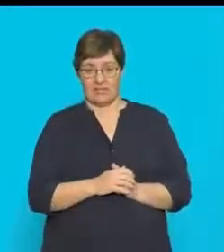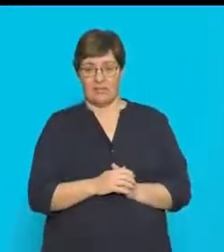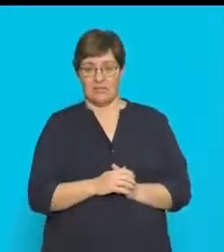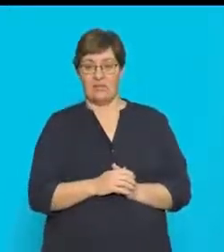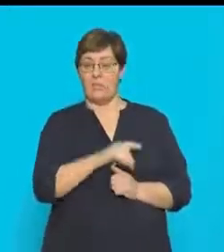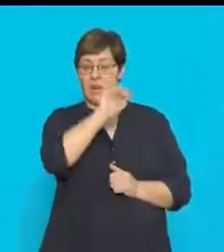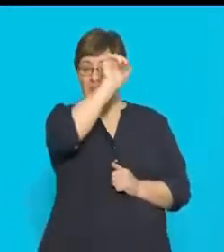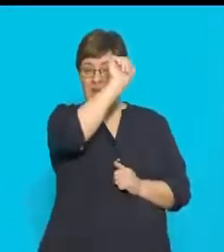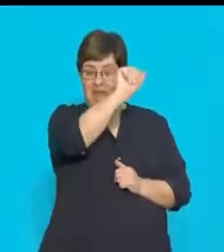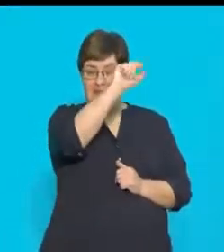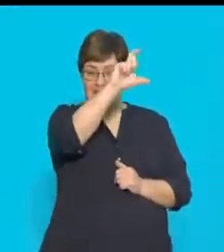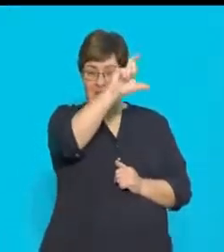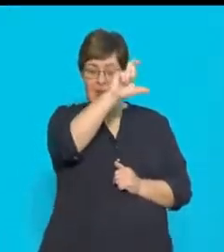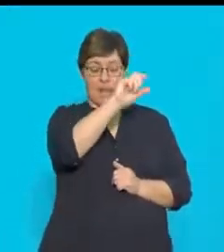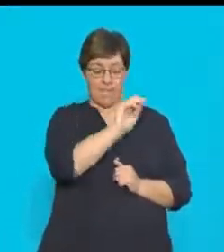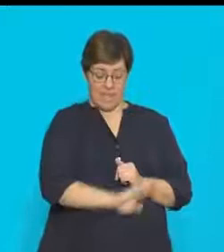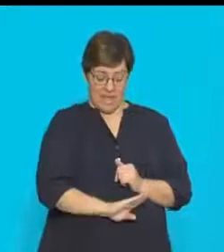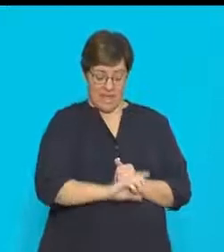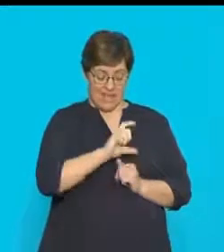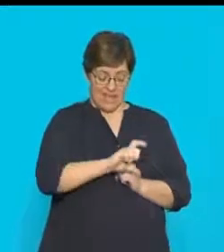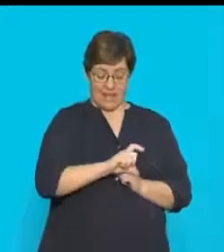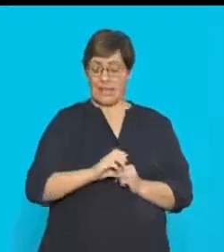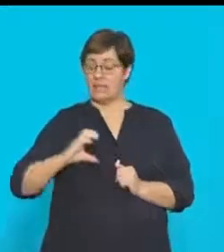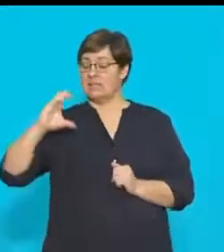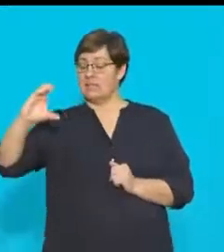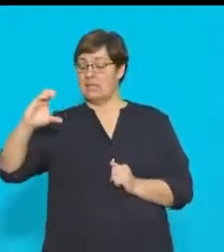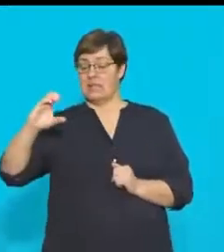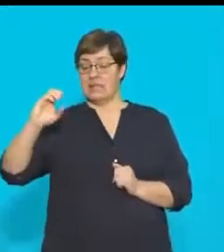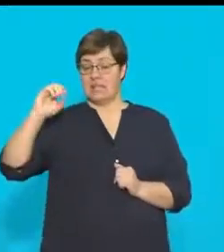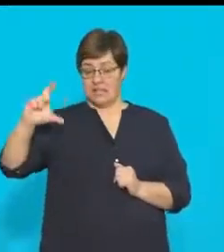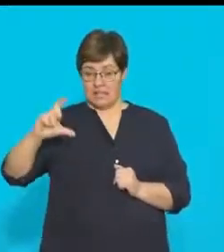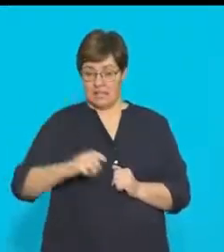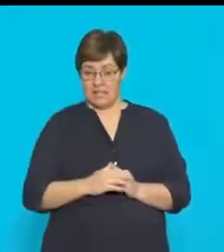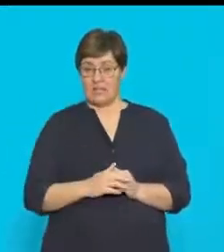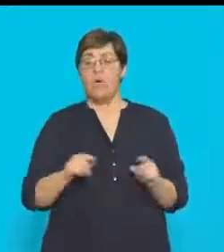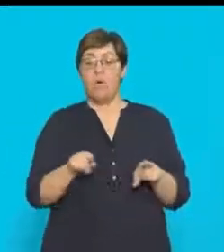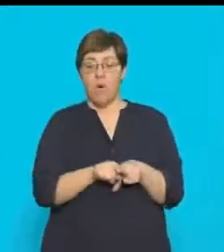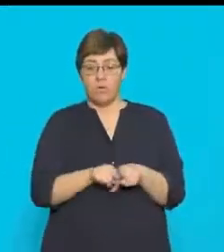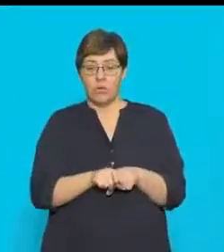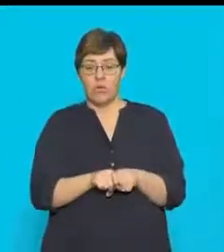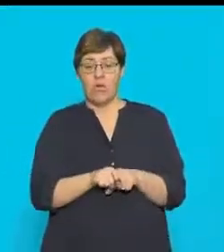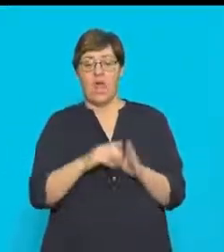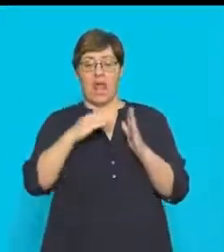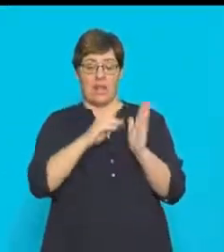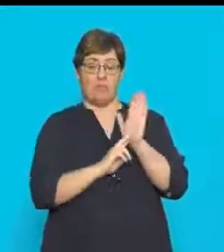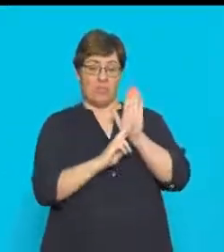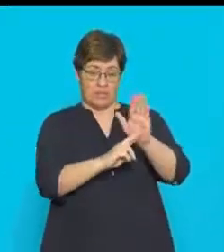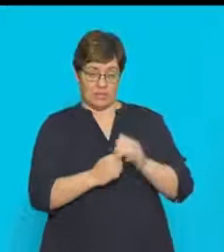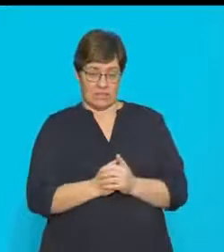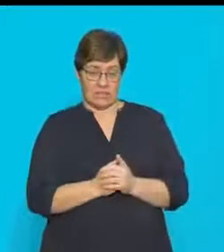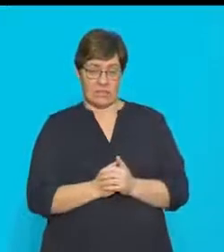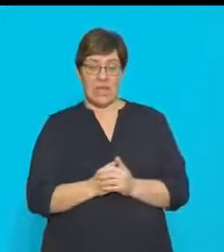vertex is A, B, and C. And that also represents the angle. And the